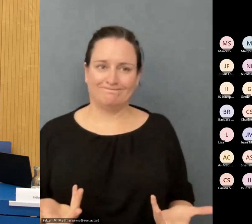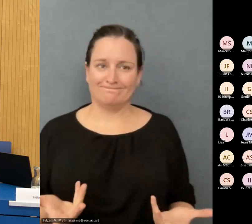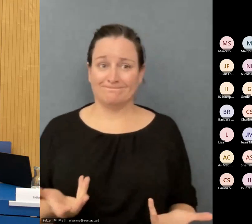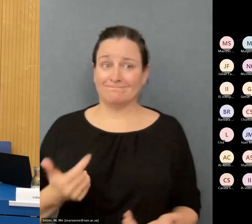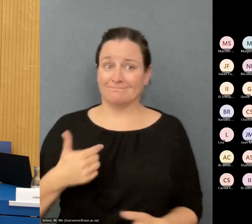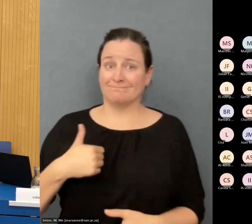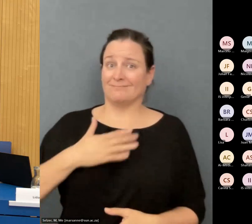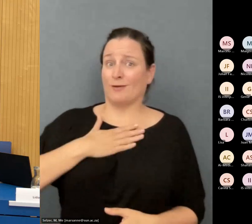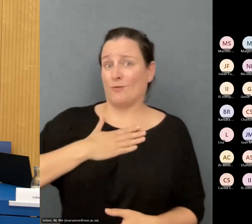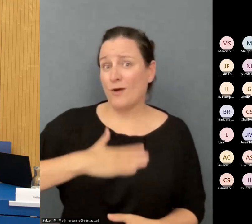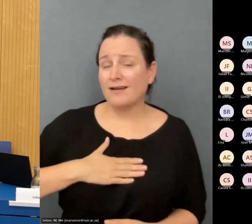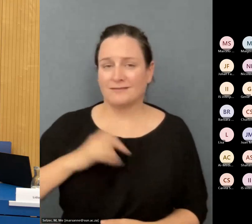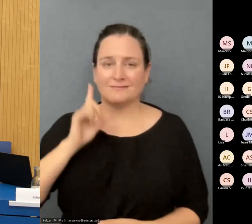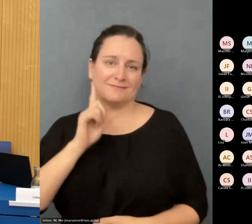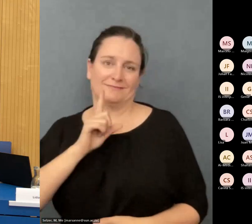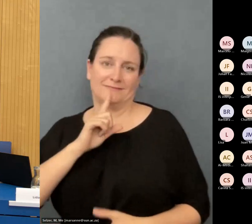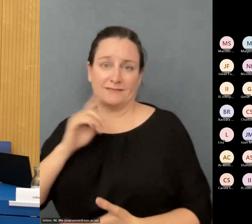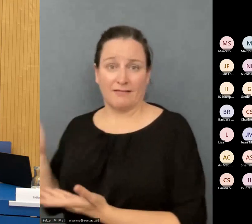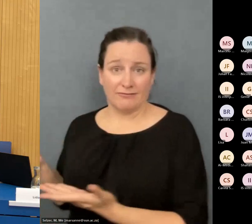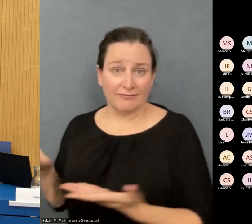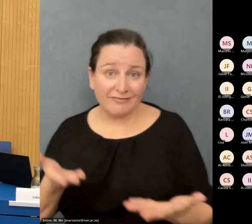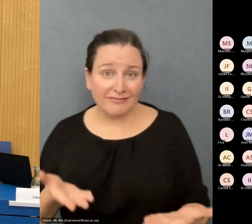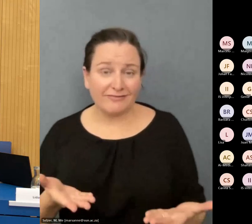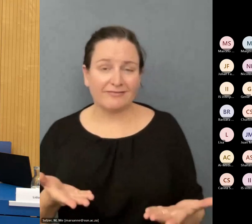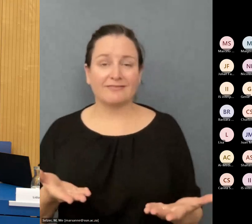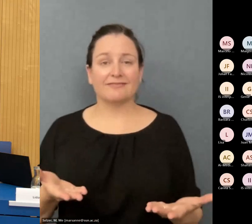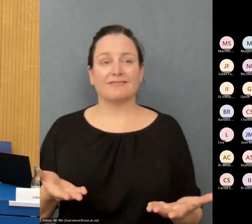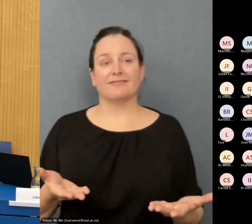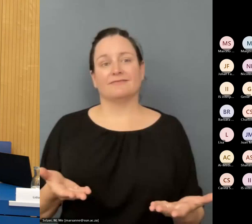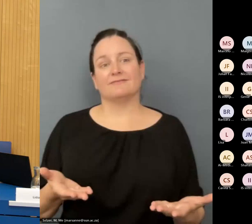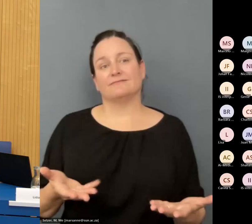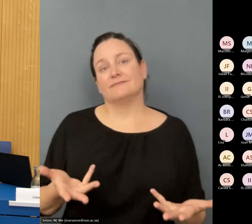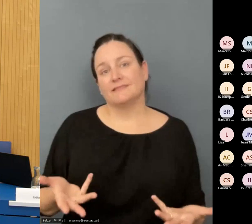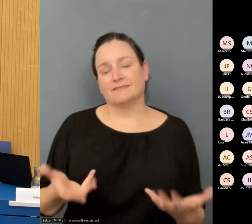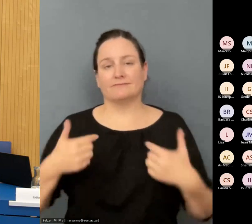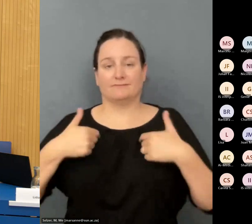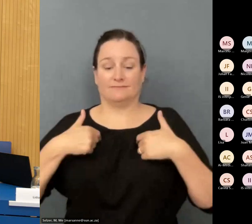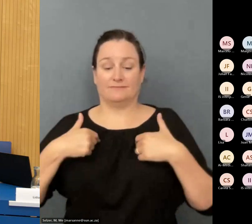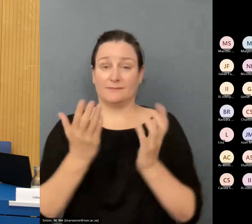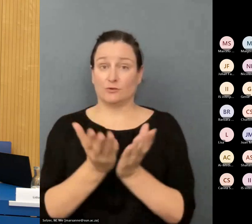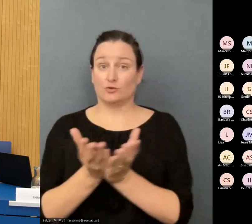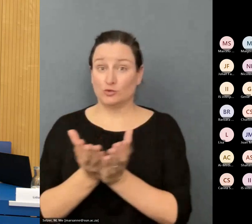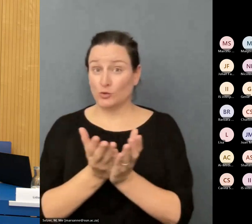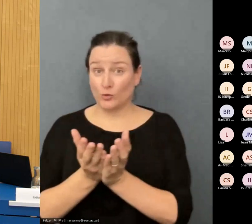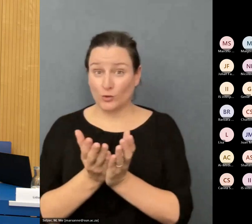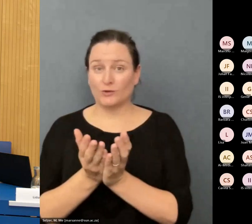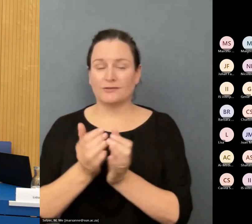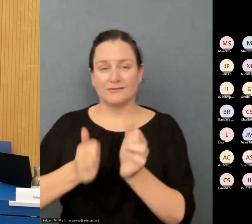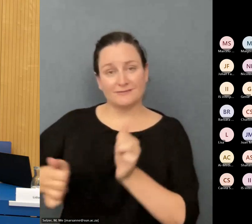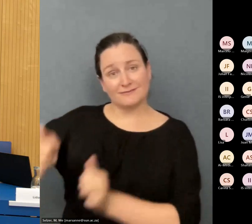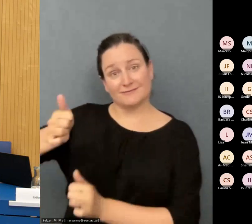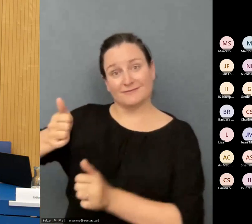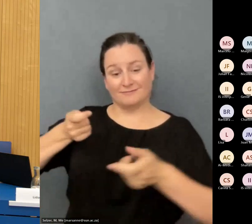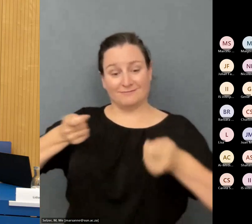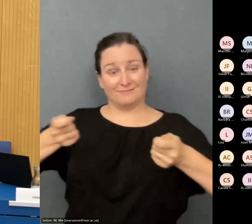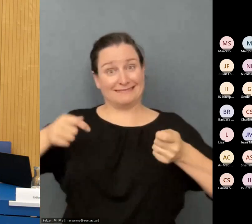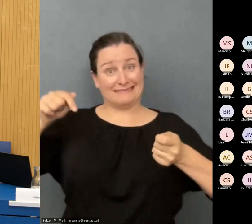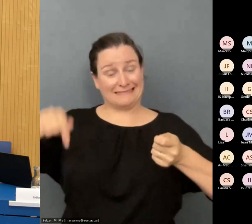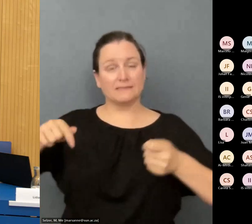like to do that our the director of our school is a deaf person so